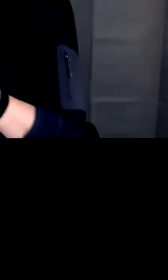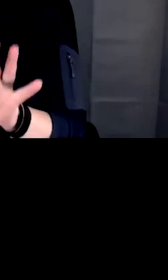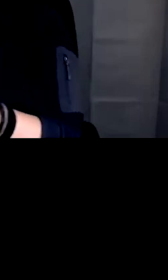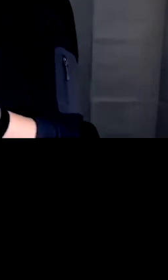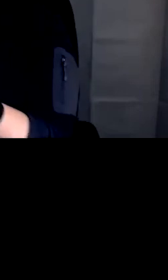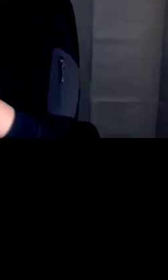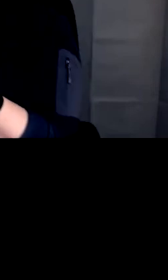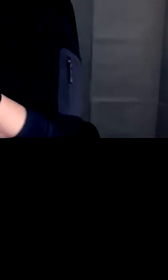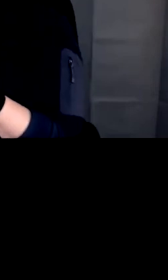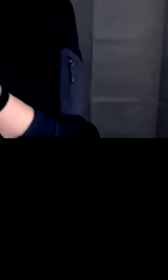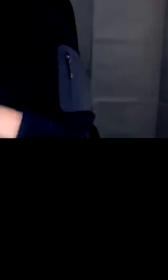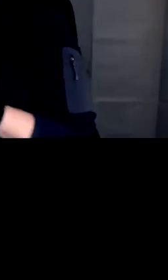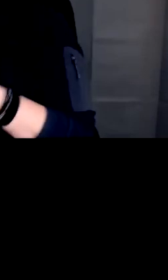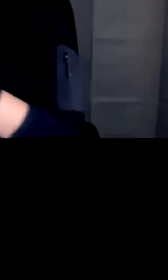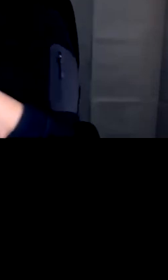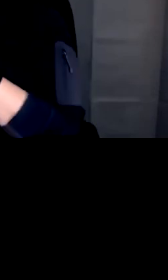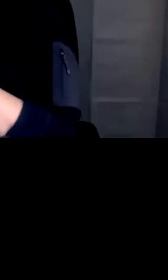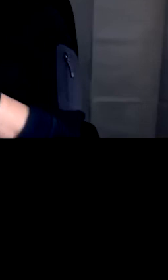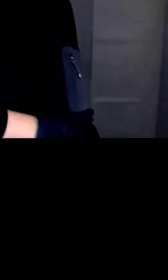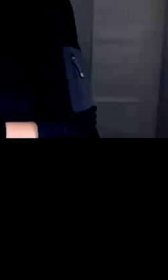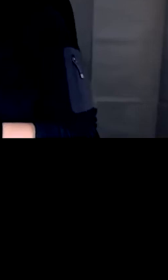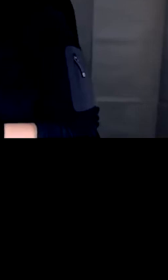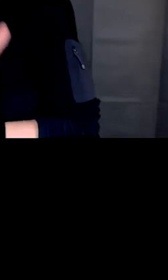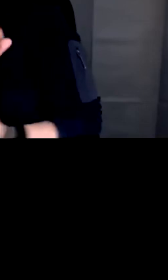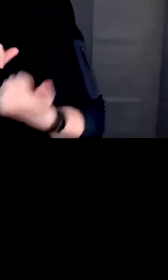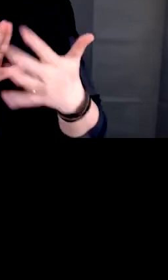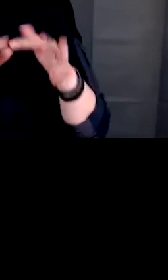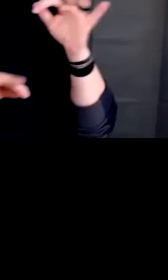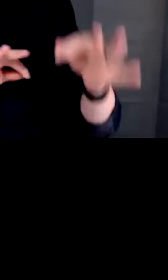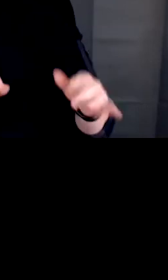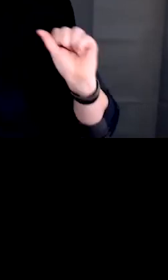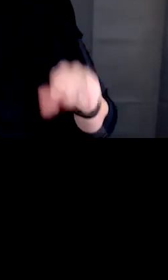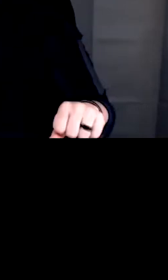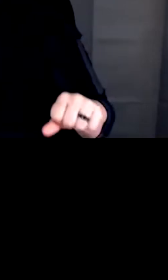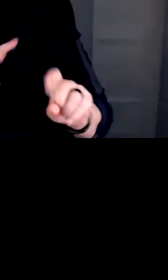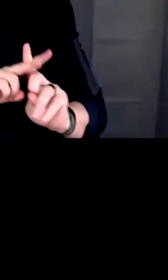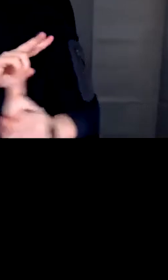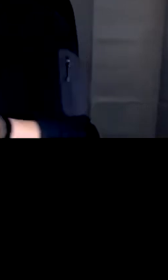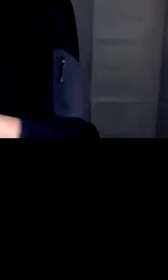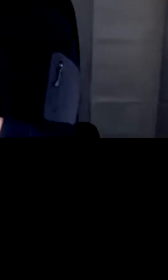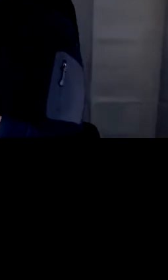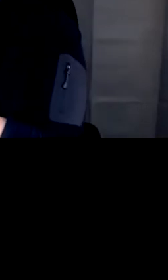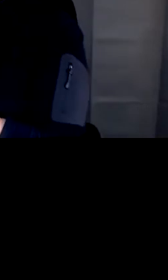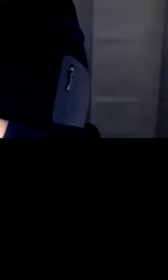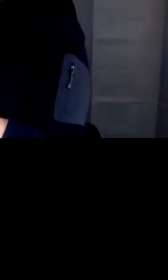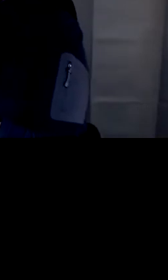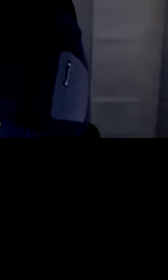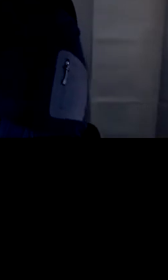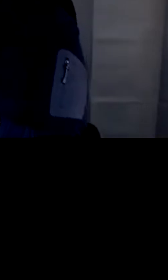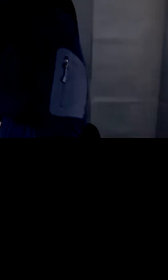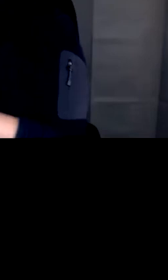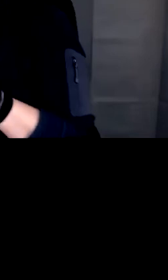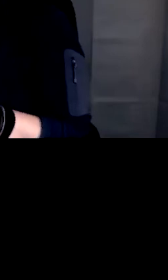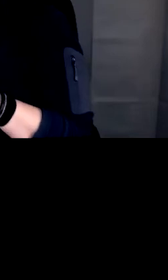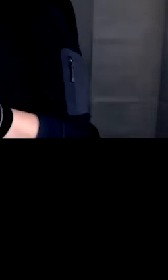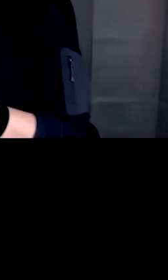social networks. So whether the approach that you described could be potentially useful to